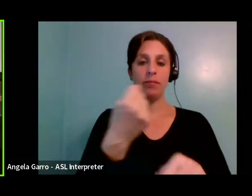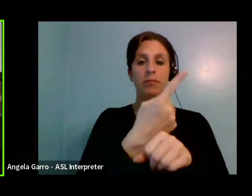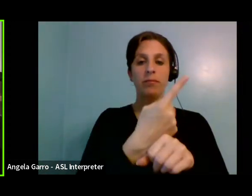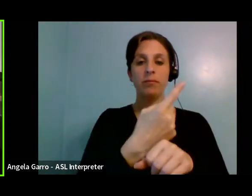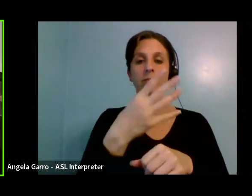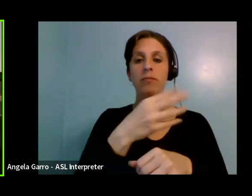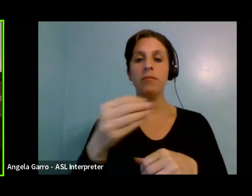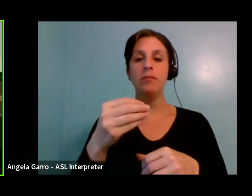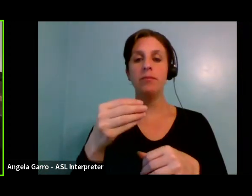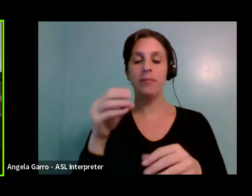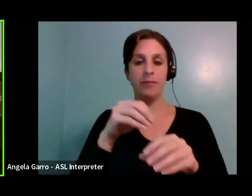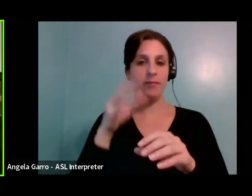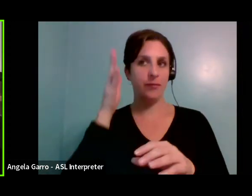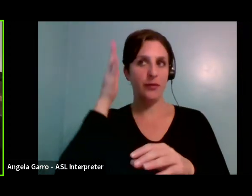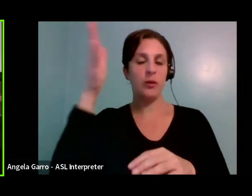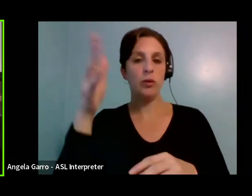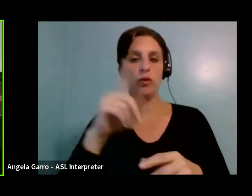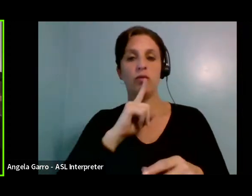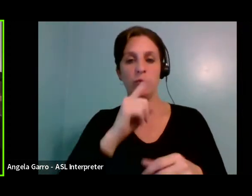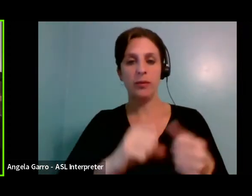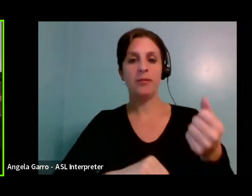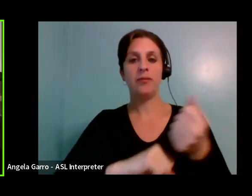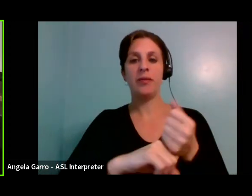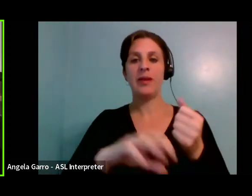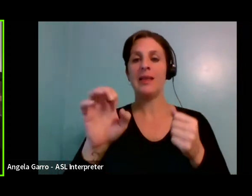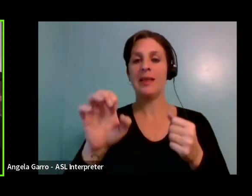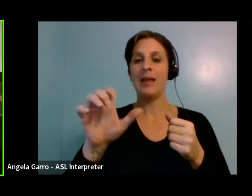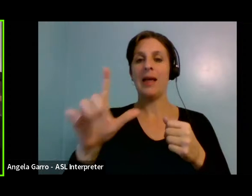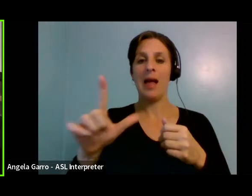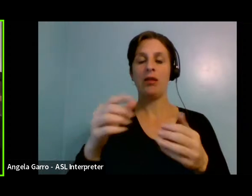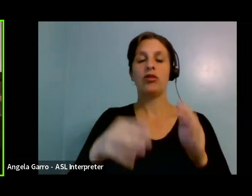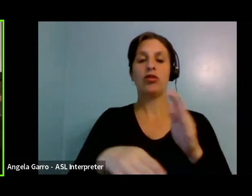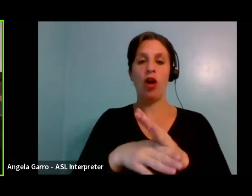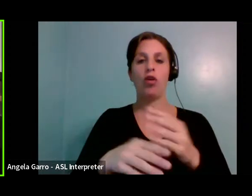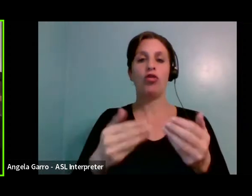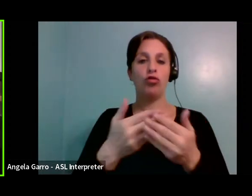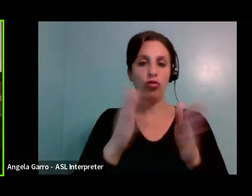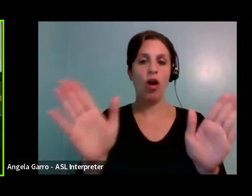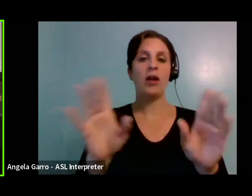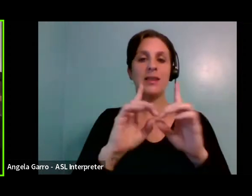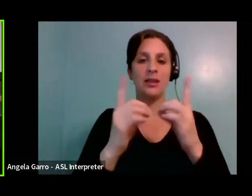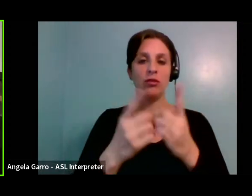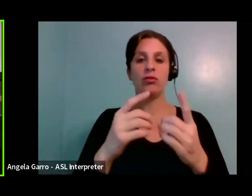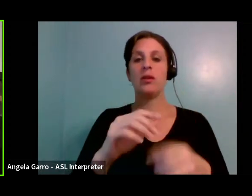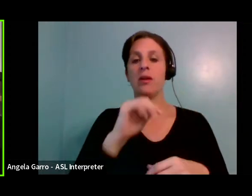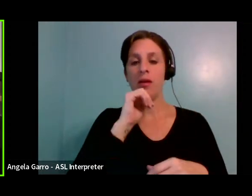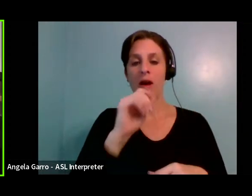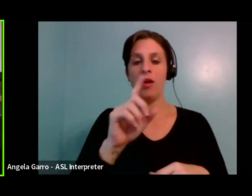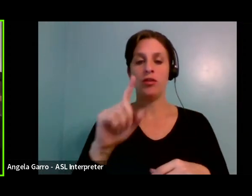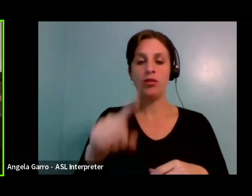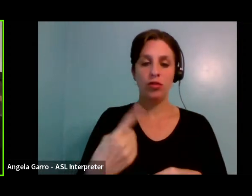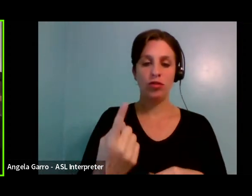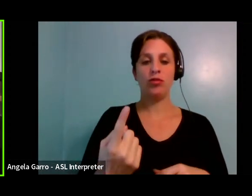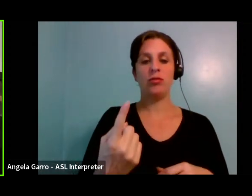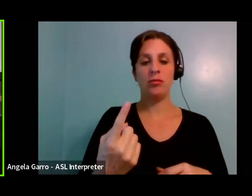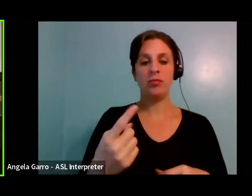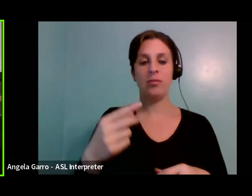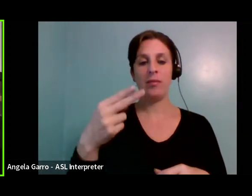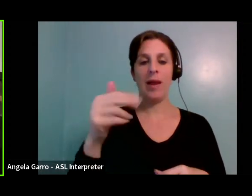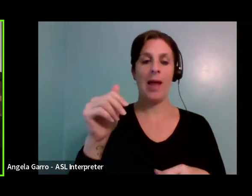the future to really support EL soccer across the district. So it's not just a happenstance program, but really